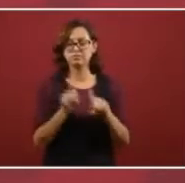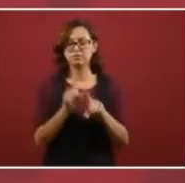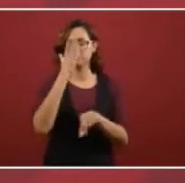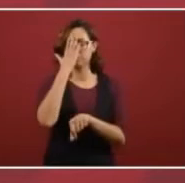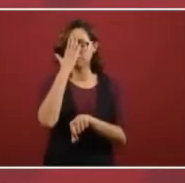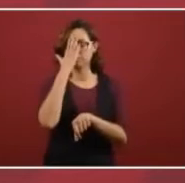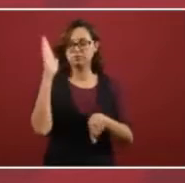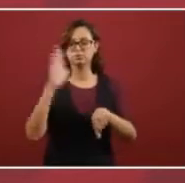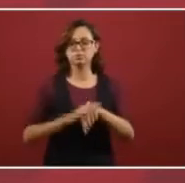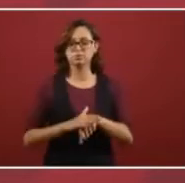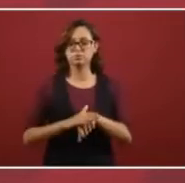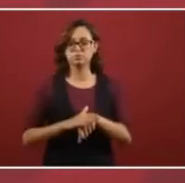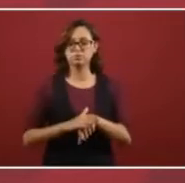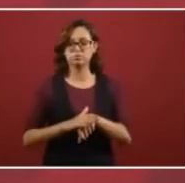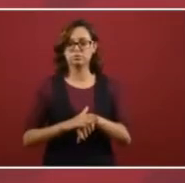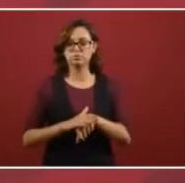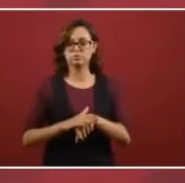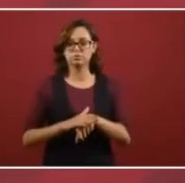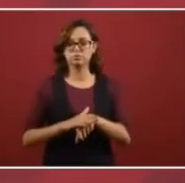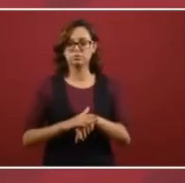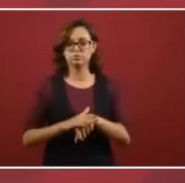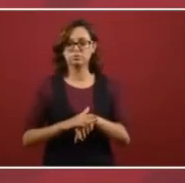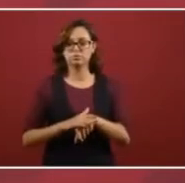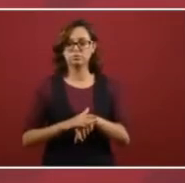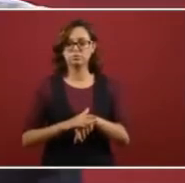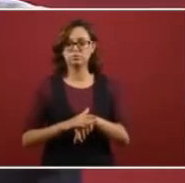And let's not forget the press